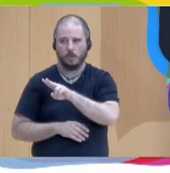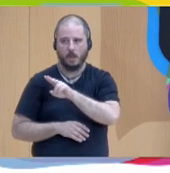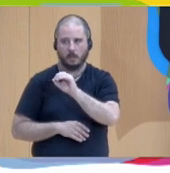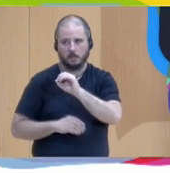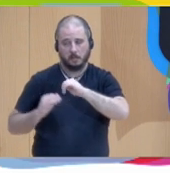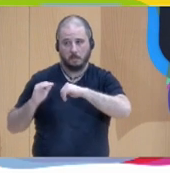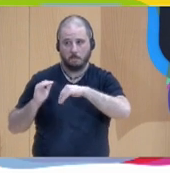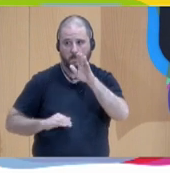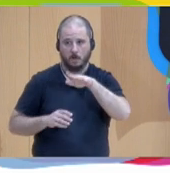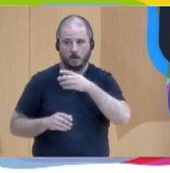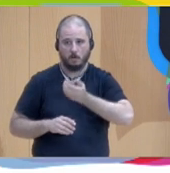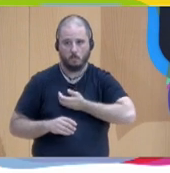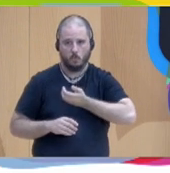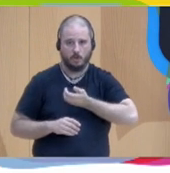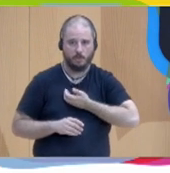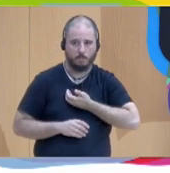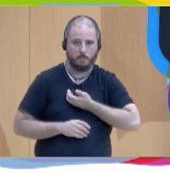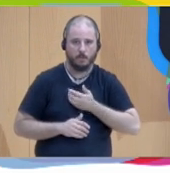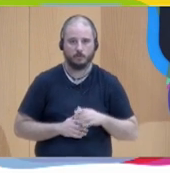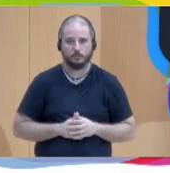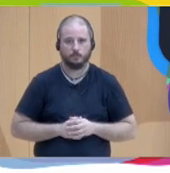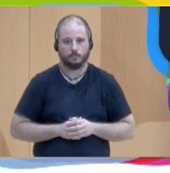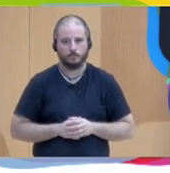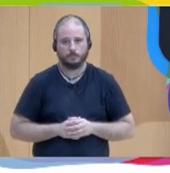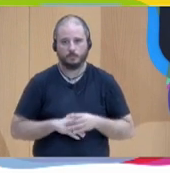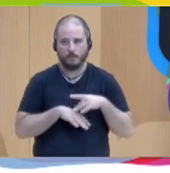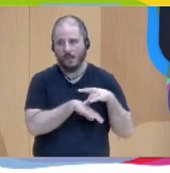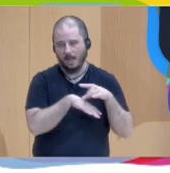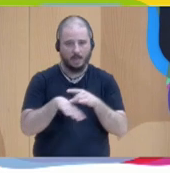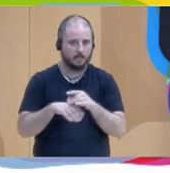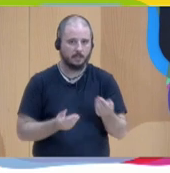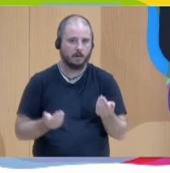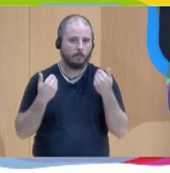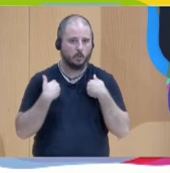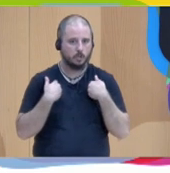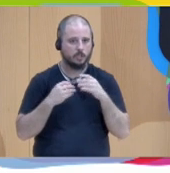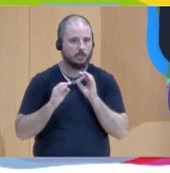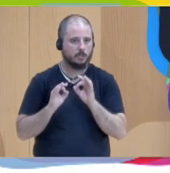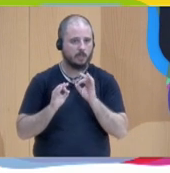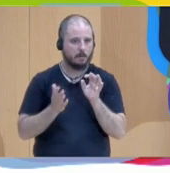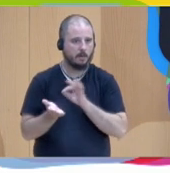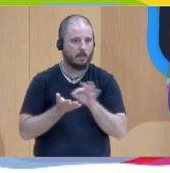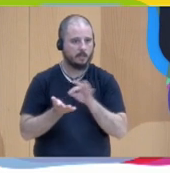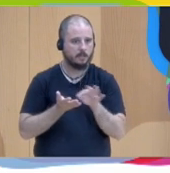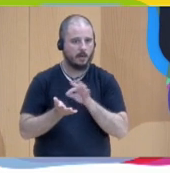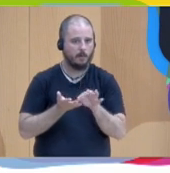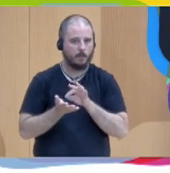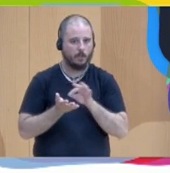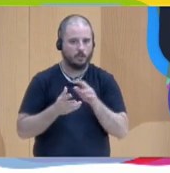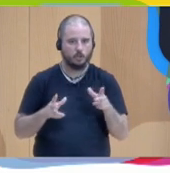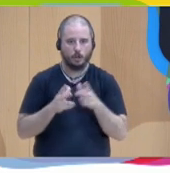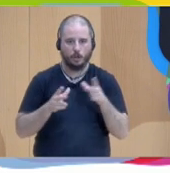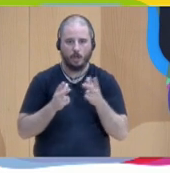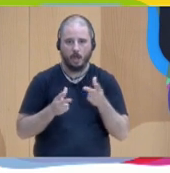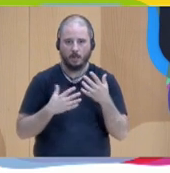responsible for the services, social and health services. And now, about one and a half year